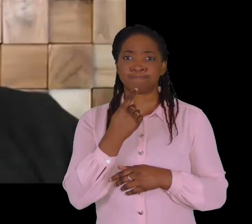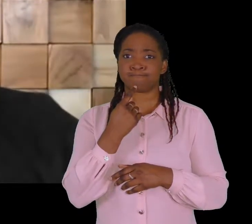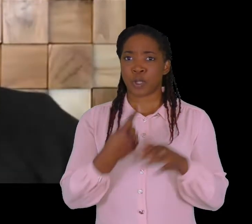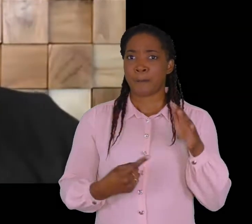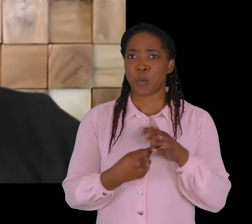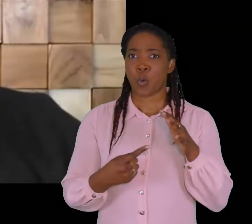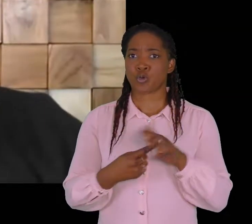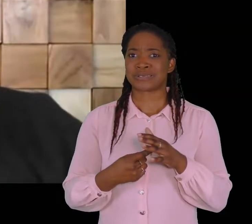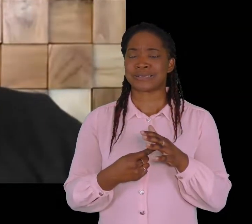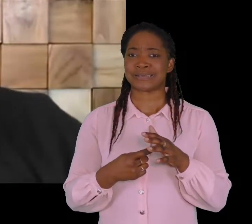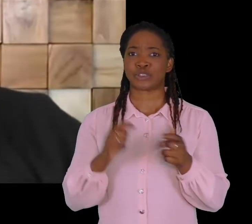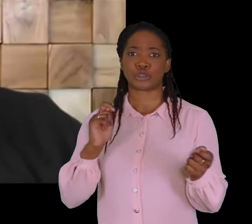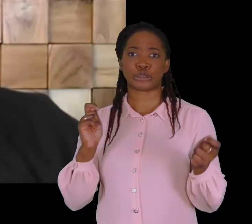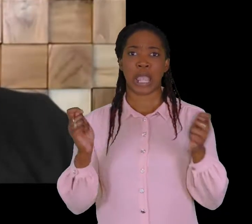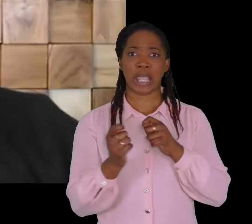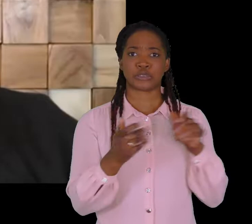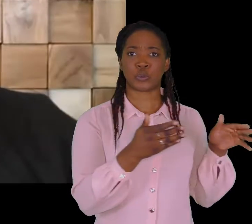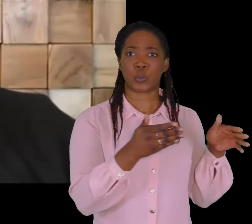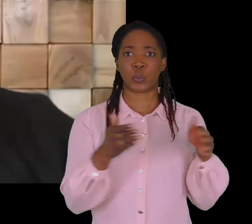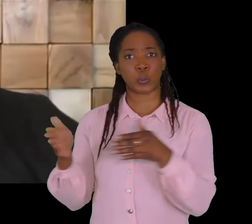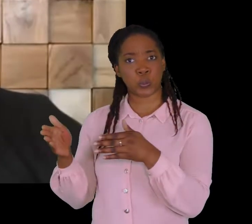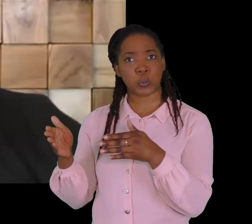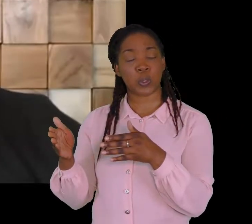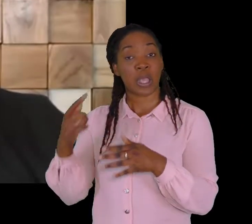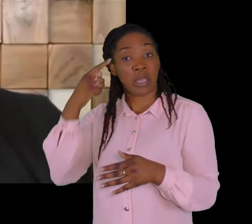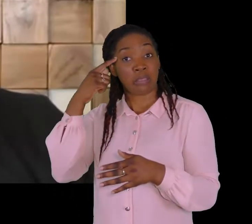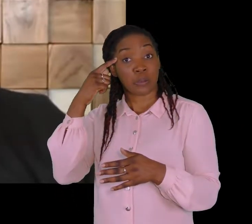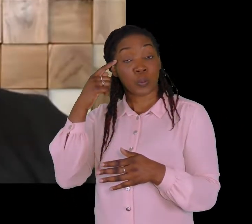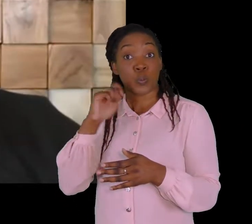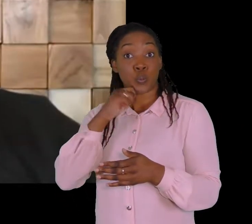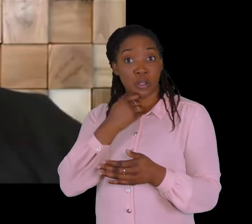is a subtle but important shift of emphasis in epistemologies,